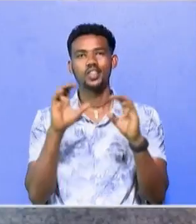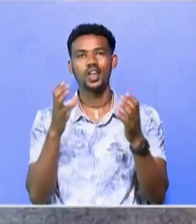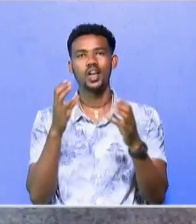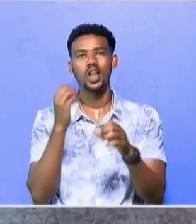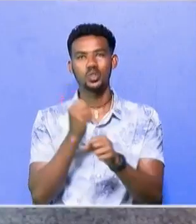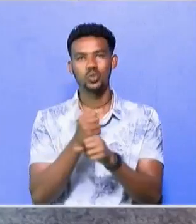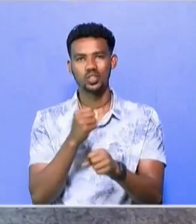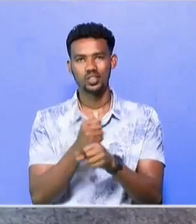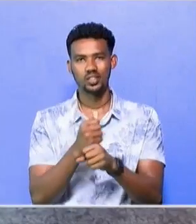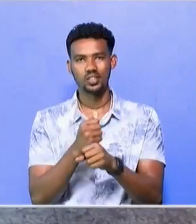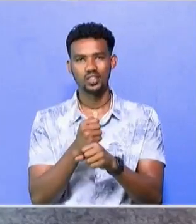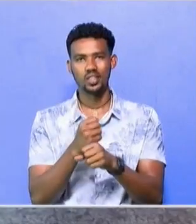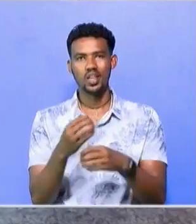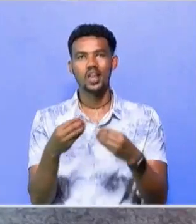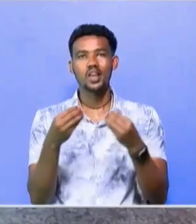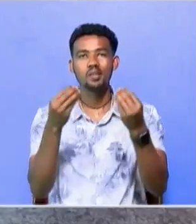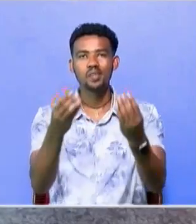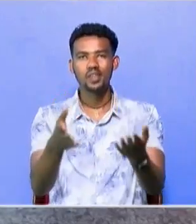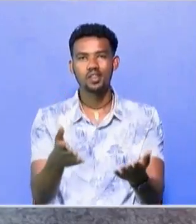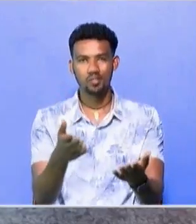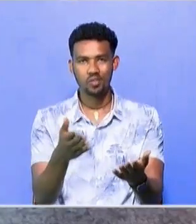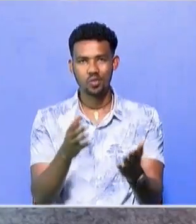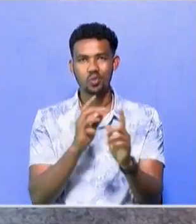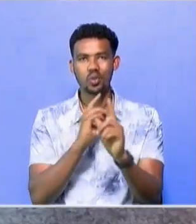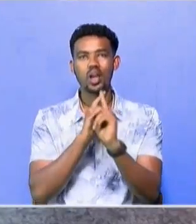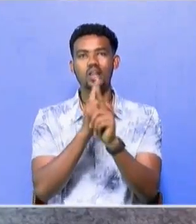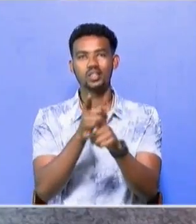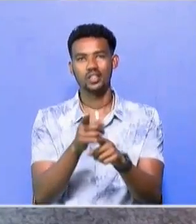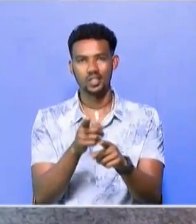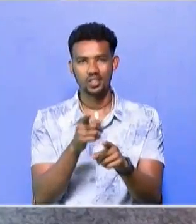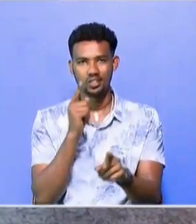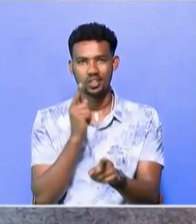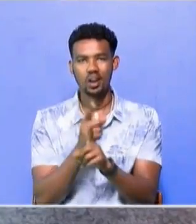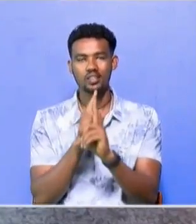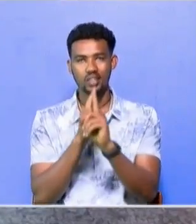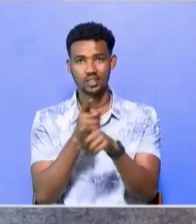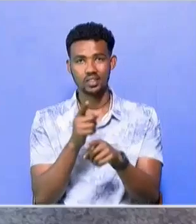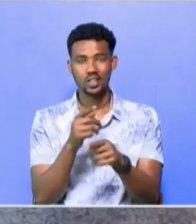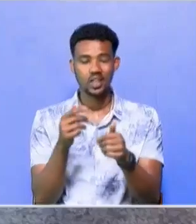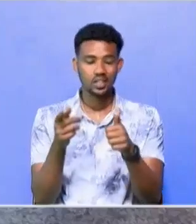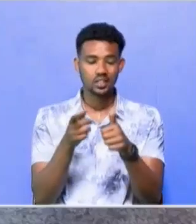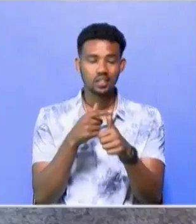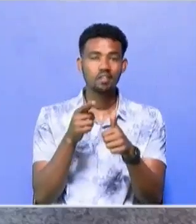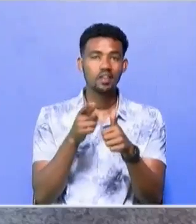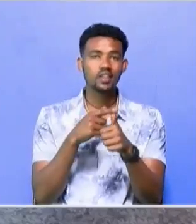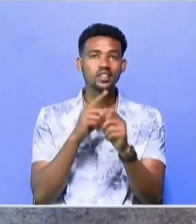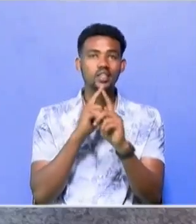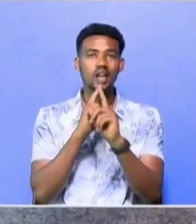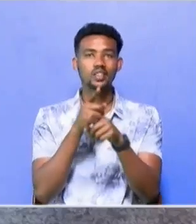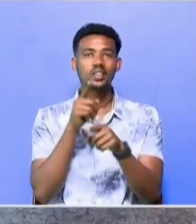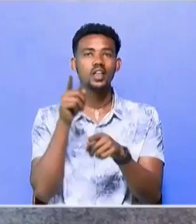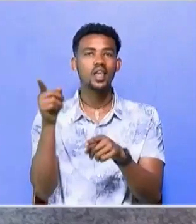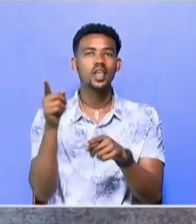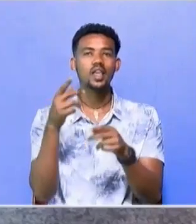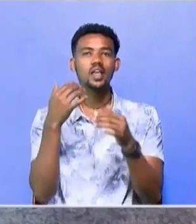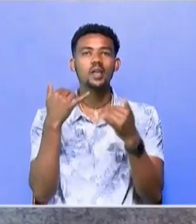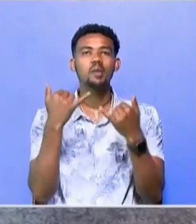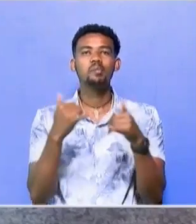Let me give you correction. The first question is, he is playing